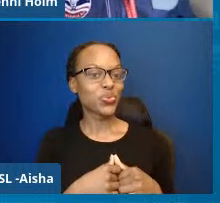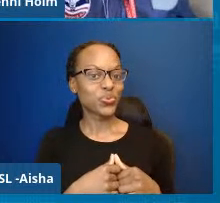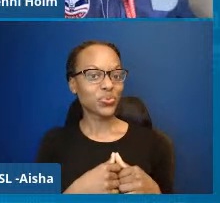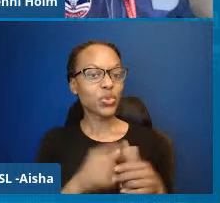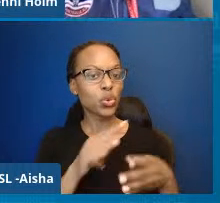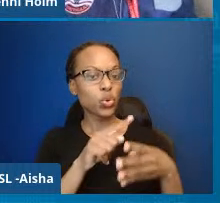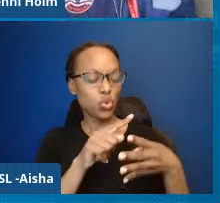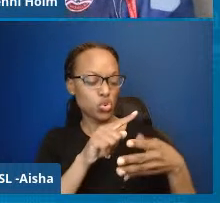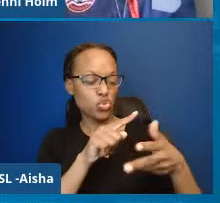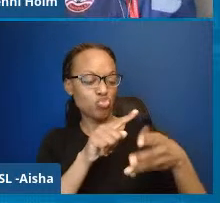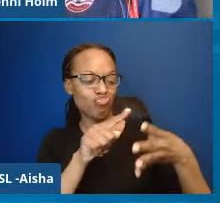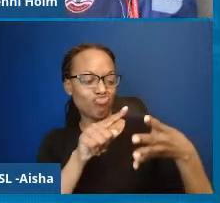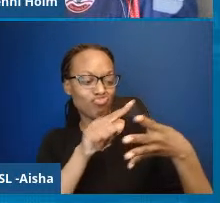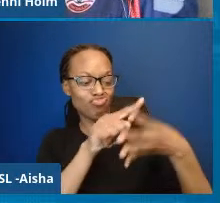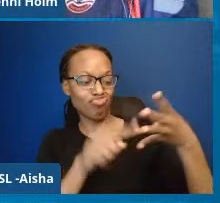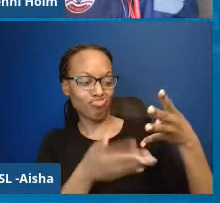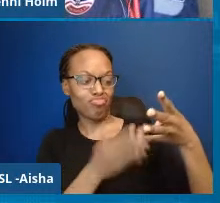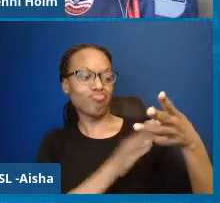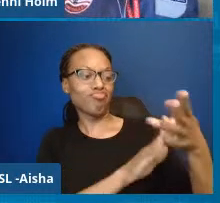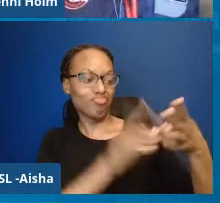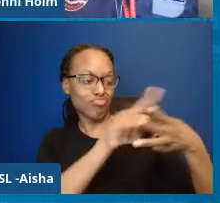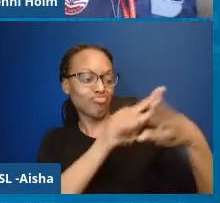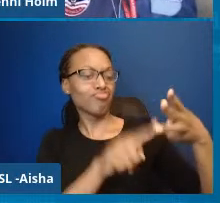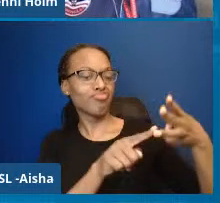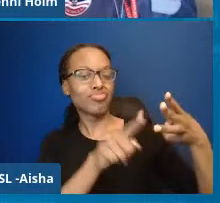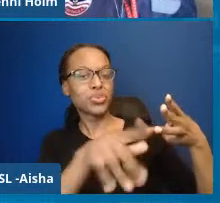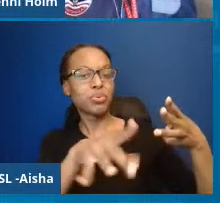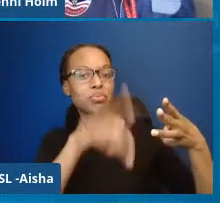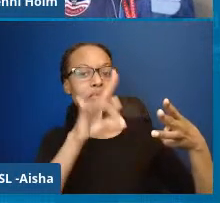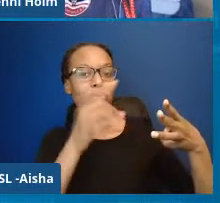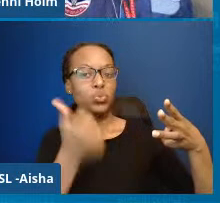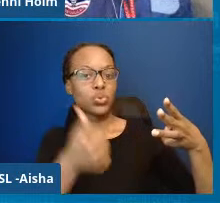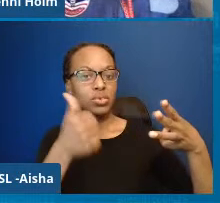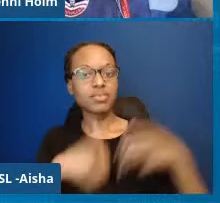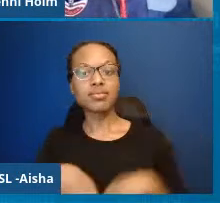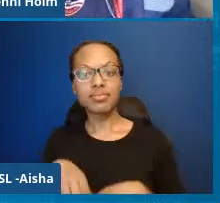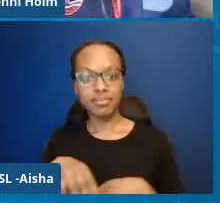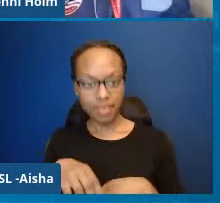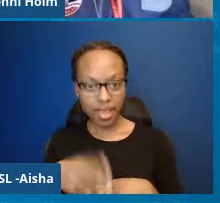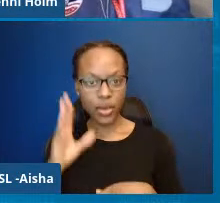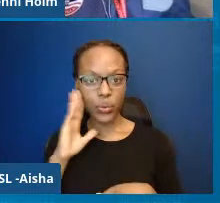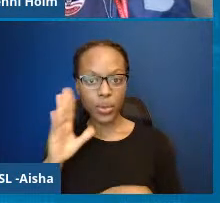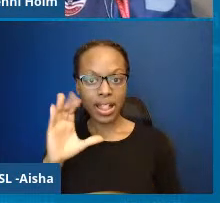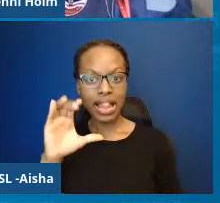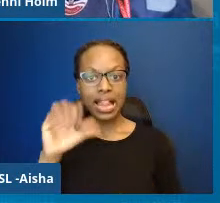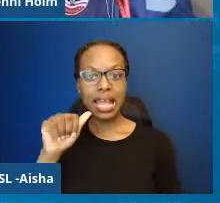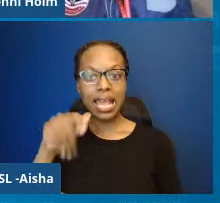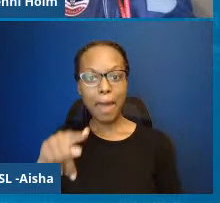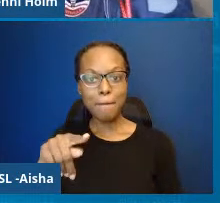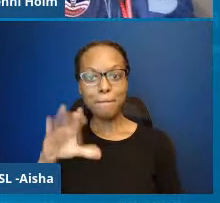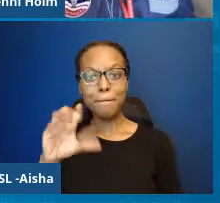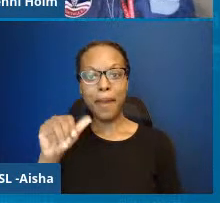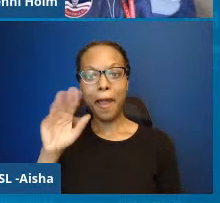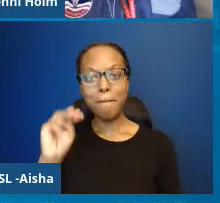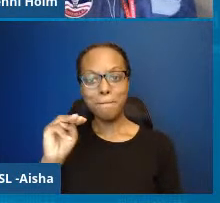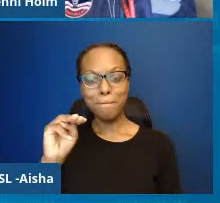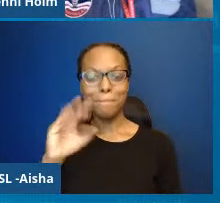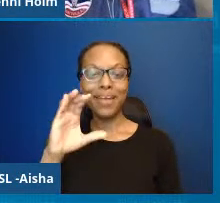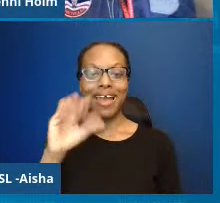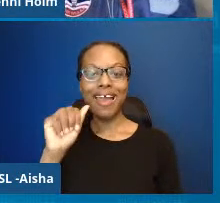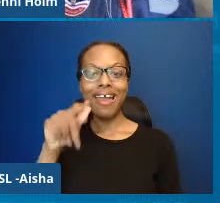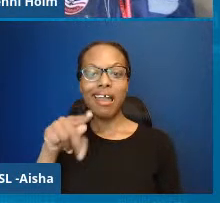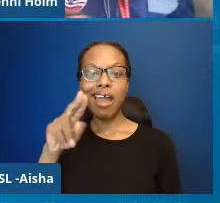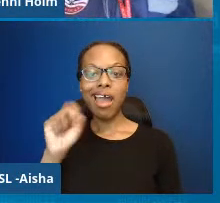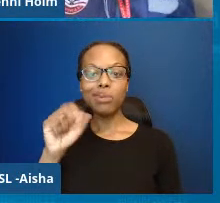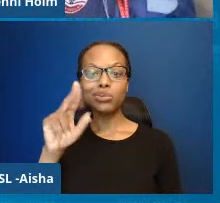be? I know, one of the other 3 jobs. Yes, I will definitely go with Capcom, capsule communicator. Okay, the Capcom is